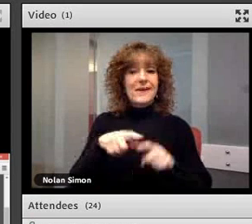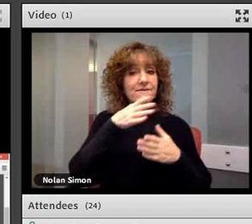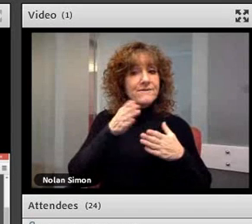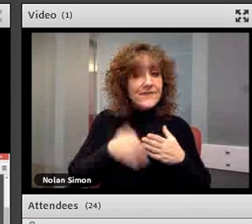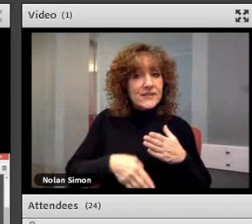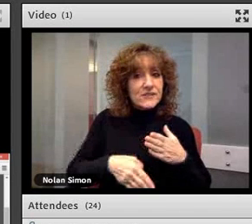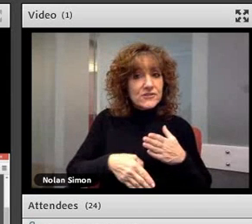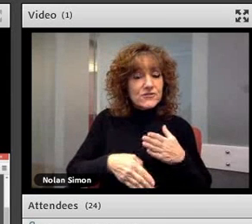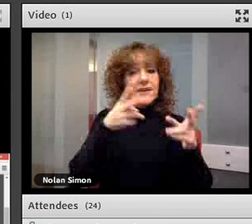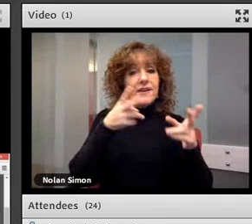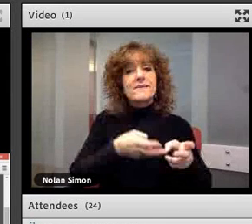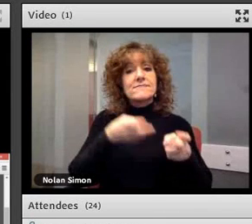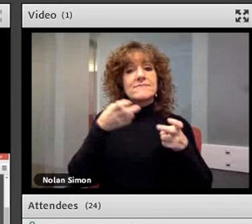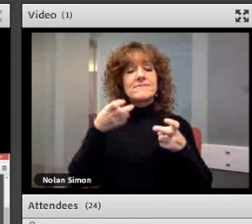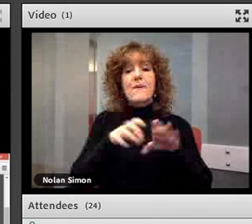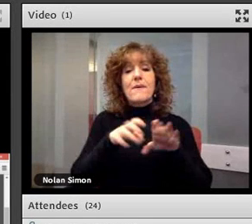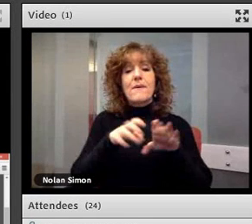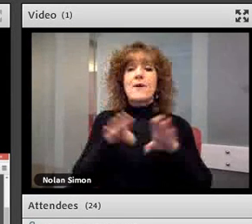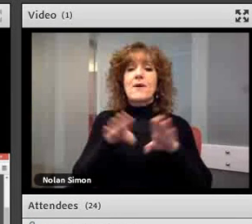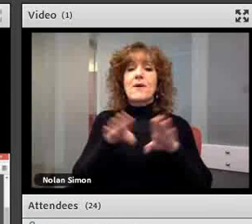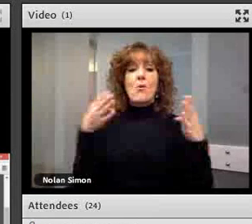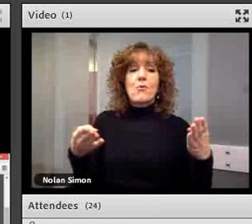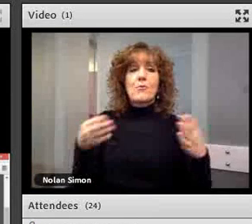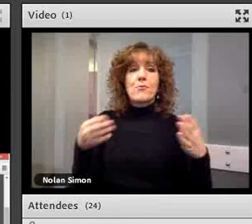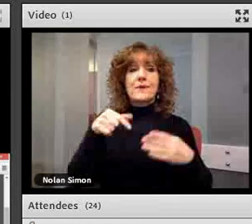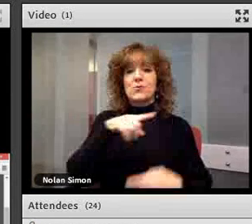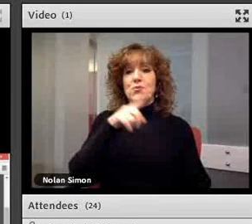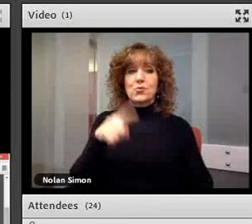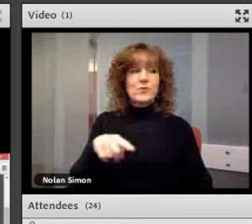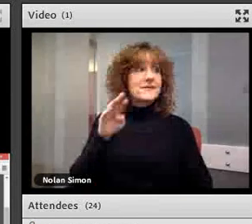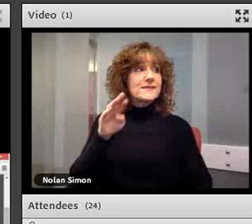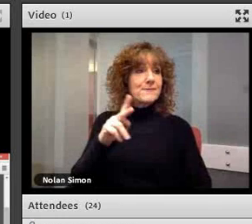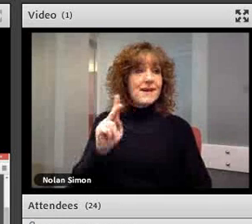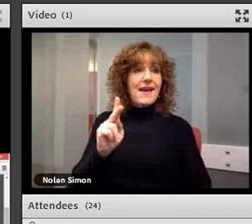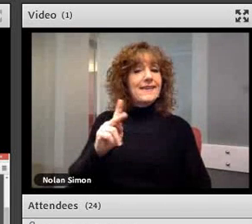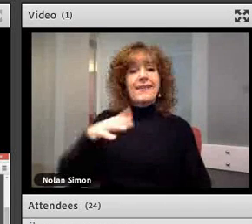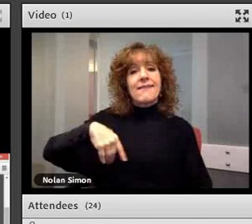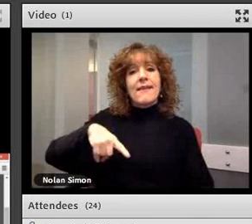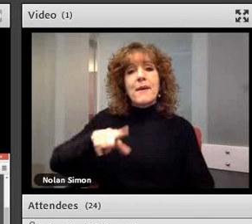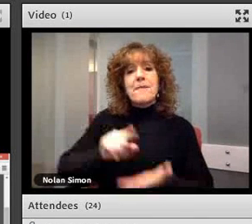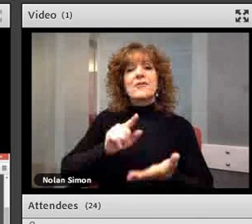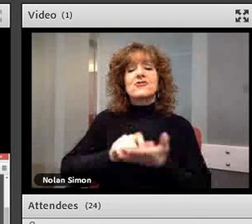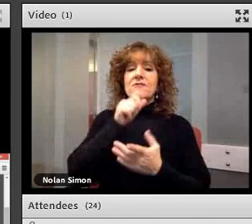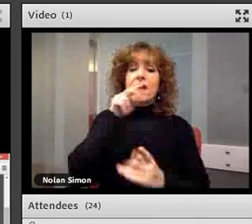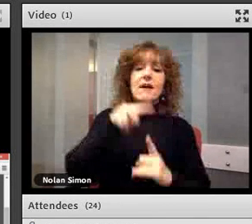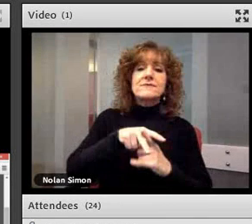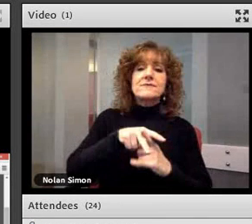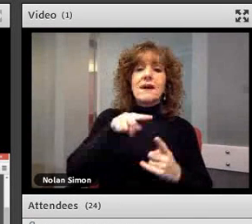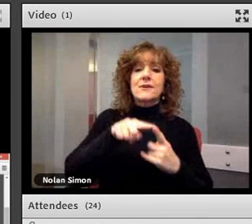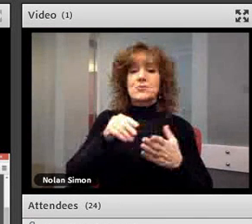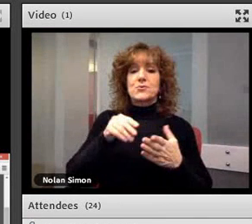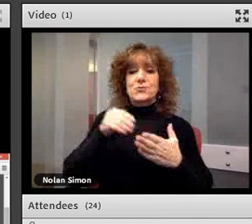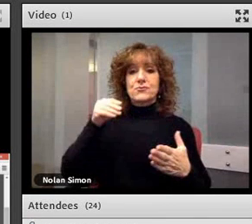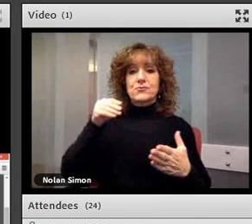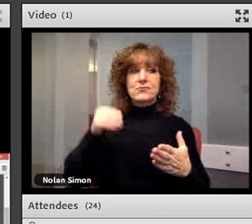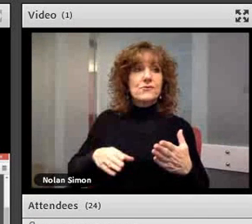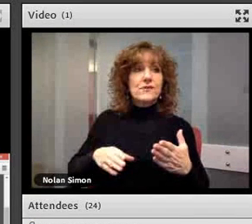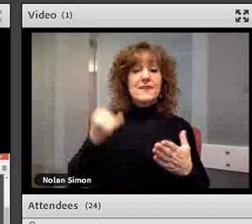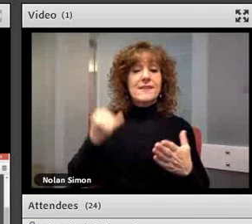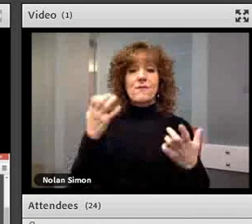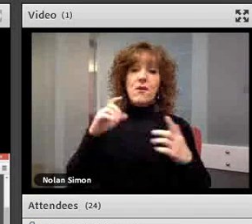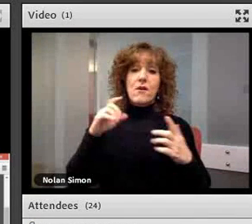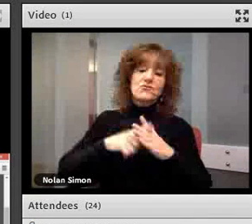you can pull it out of the open quiz bank. Okay, so this is things you didn't publish or assign to students. Now, if you want to